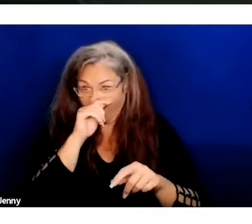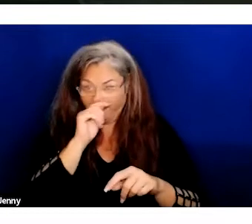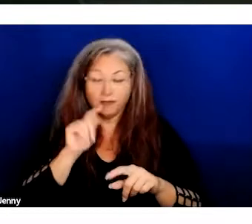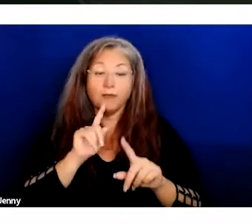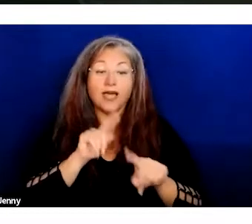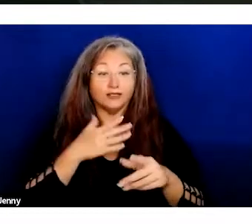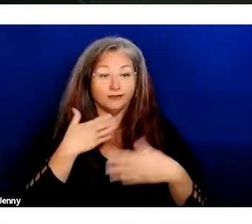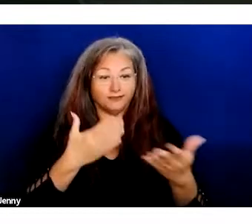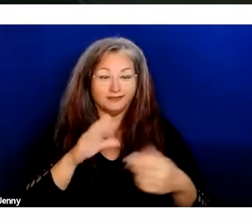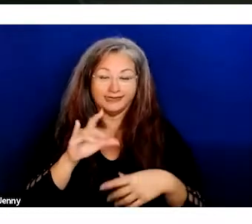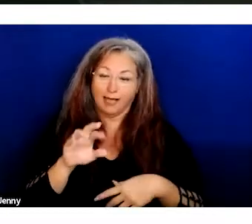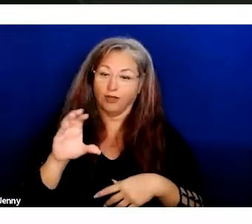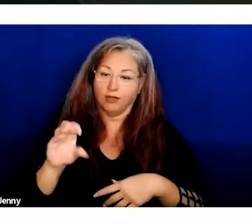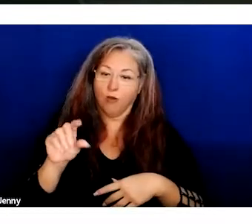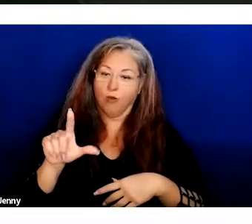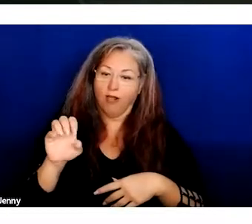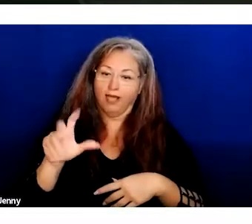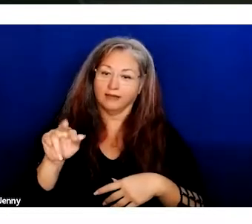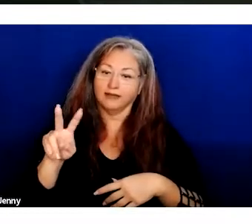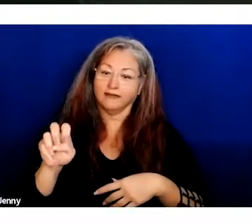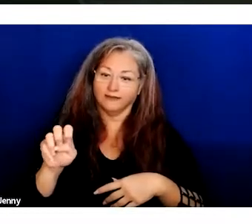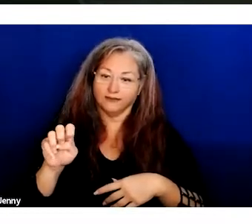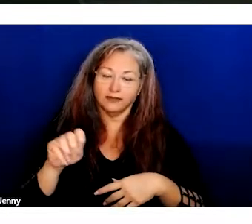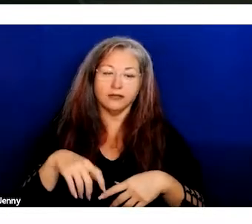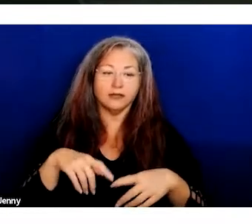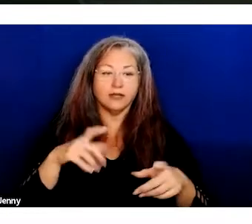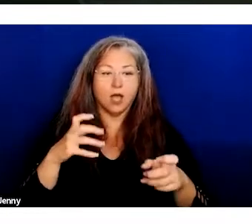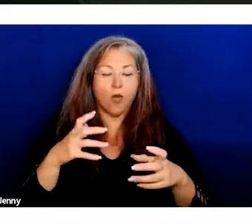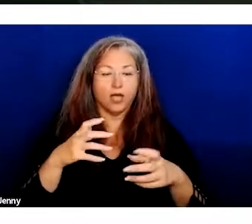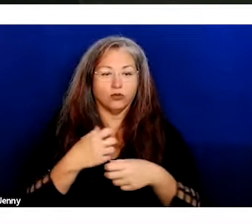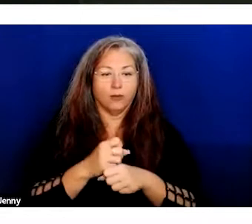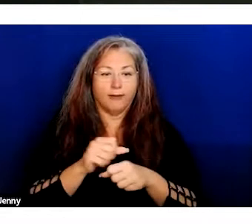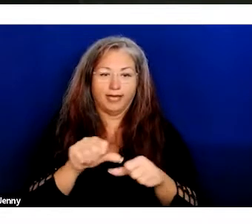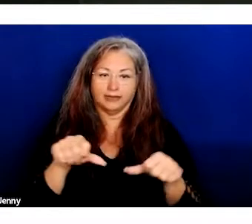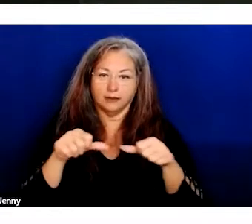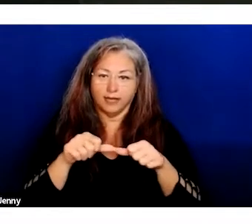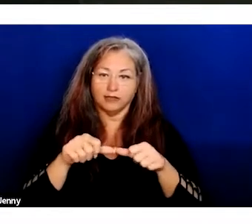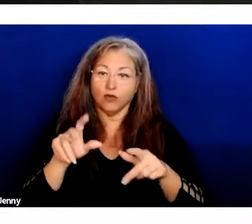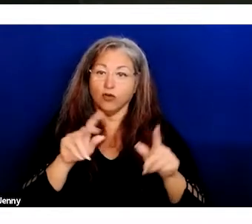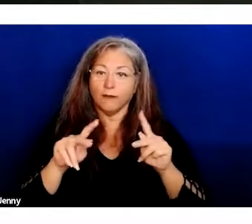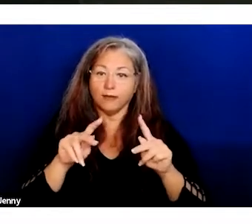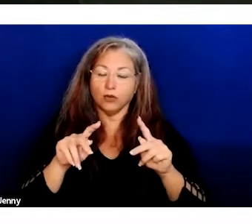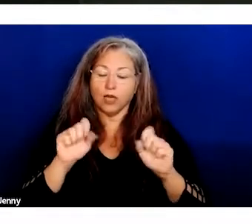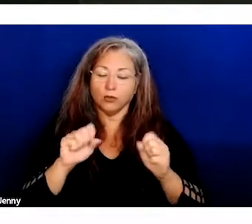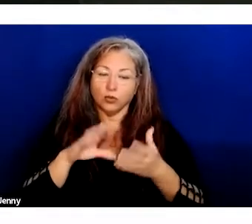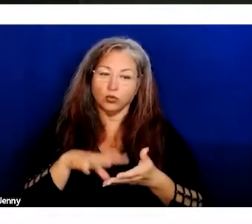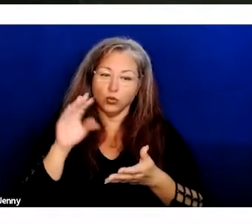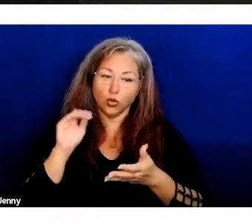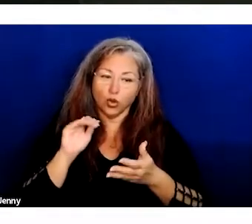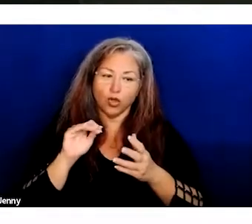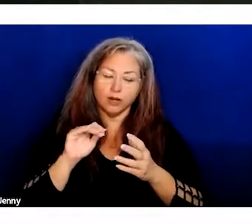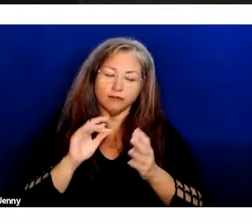Collective. I wanted to create a safe space where people could not only learn about